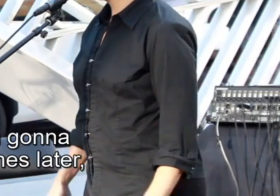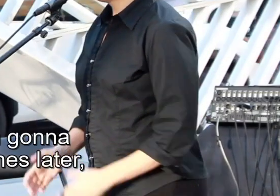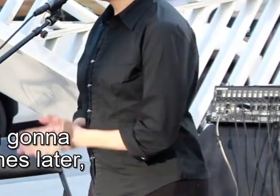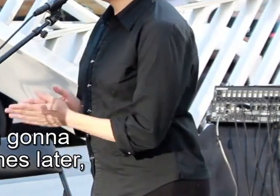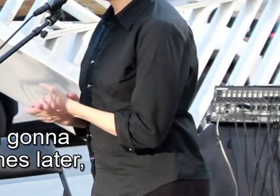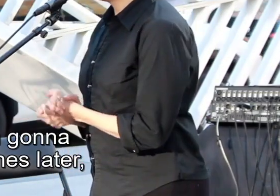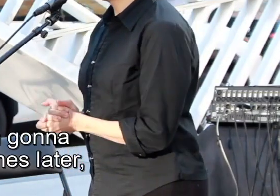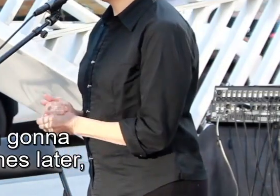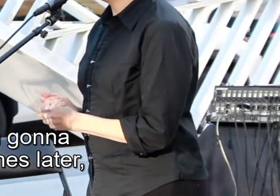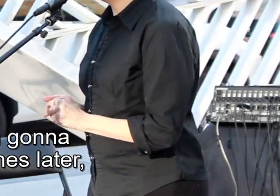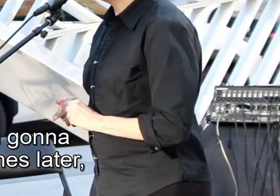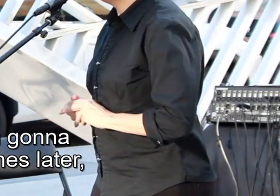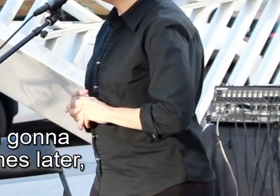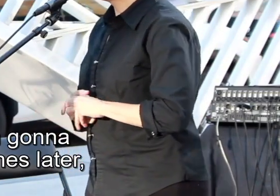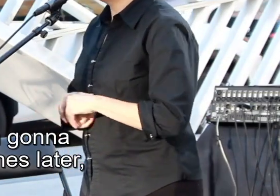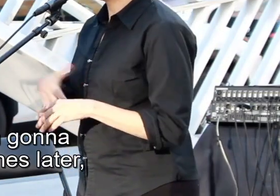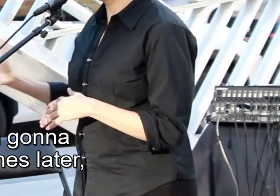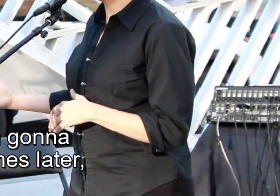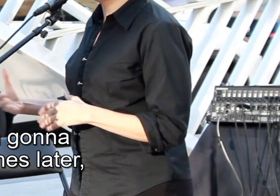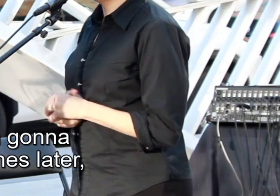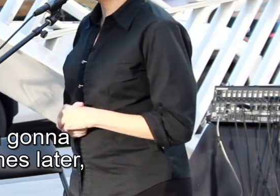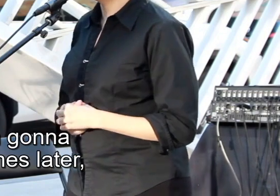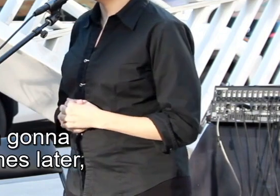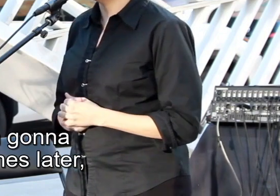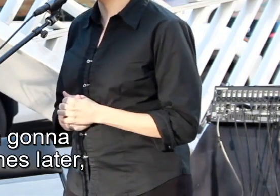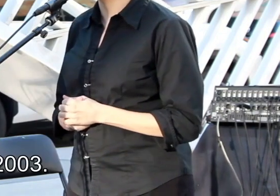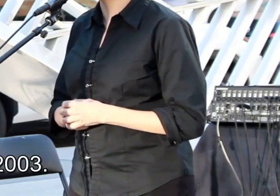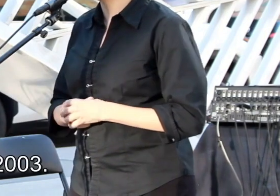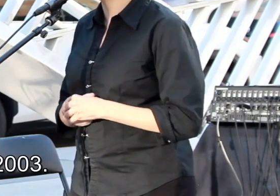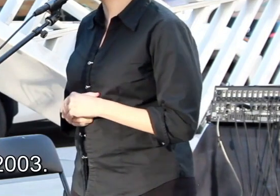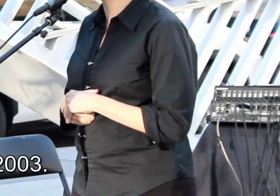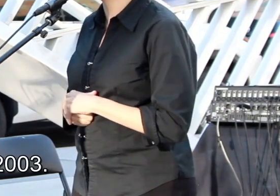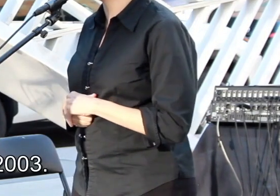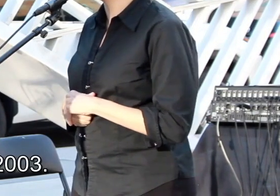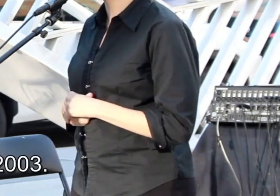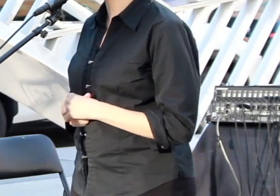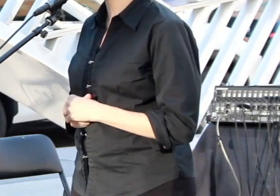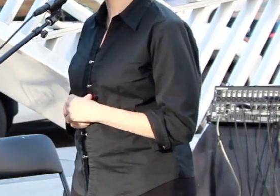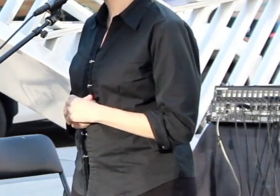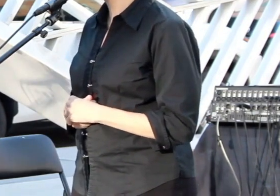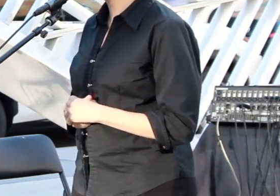The last piece I'm going to share with you comes later. It was written in